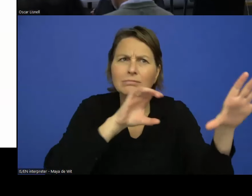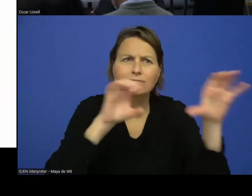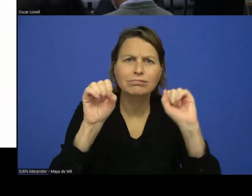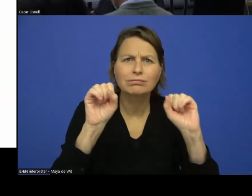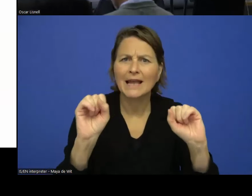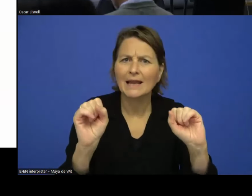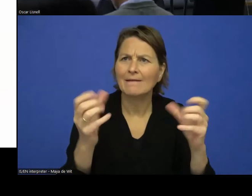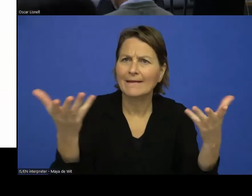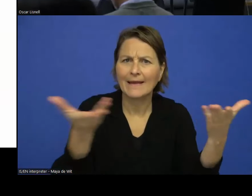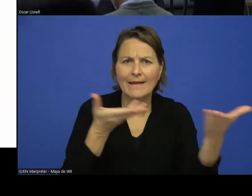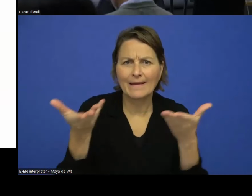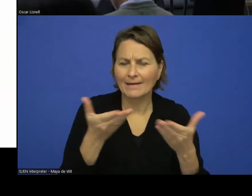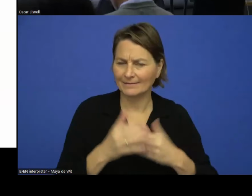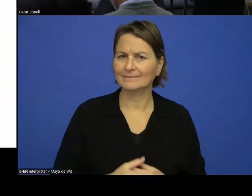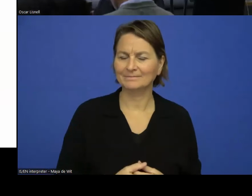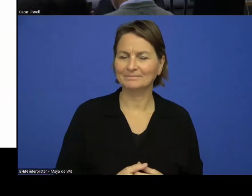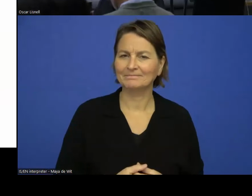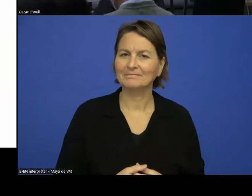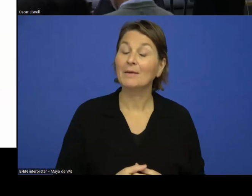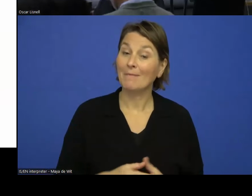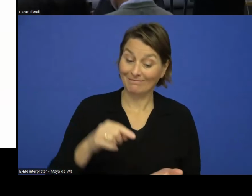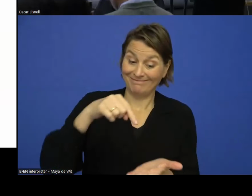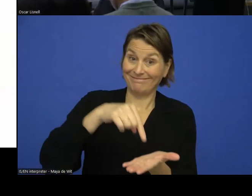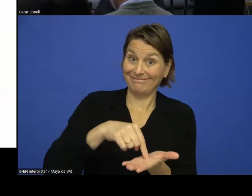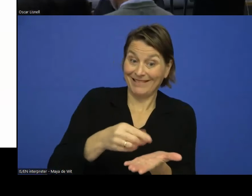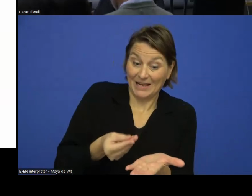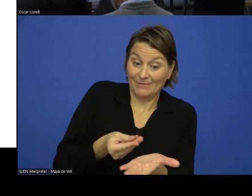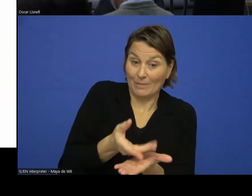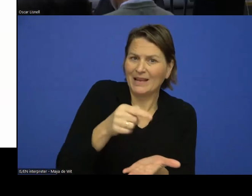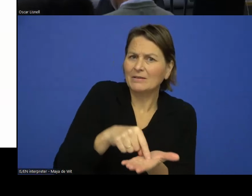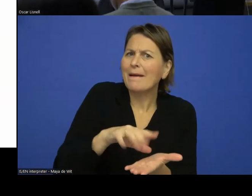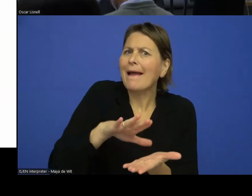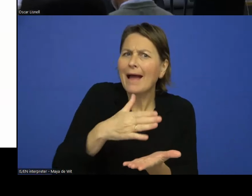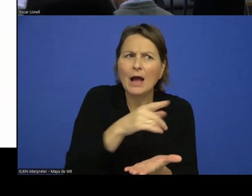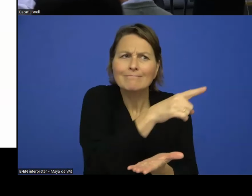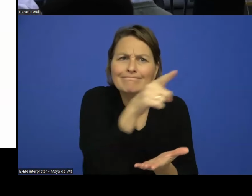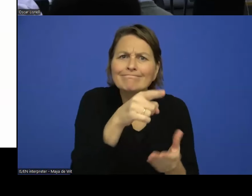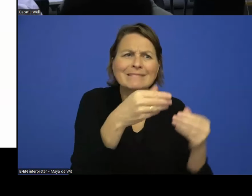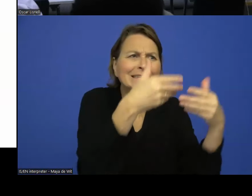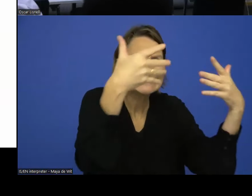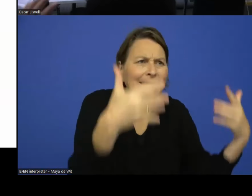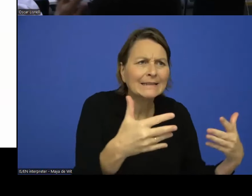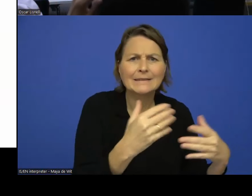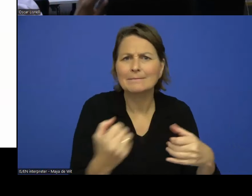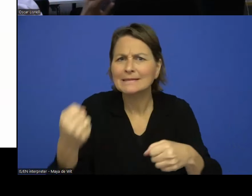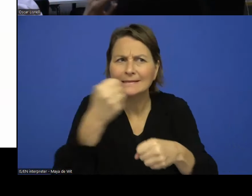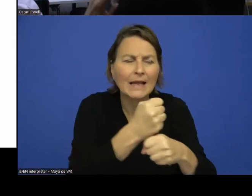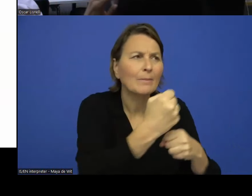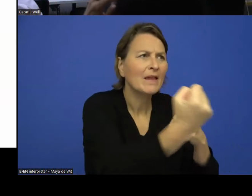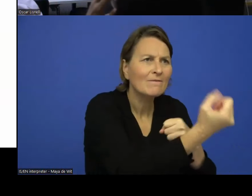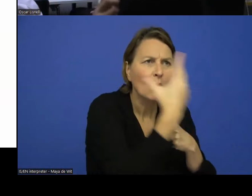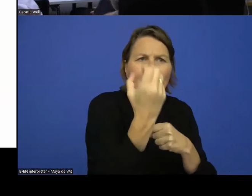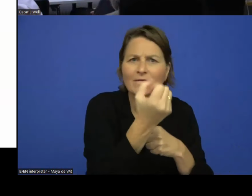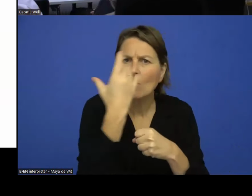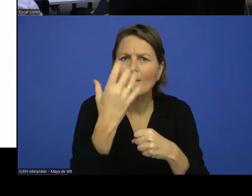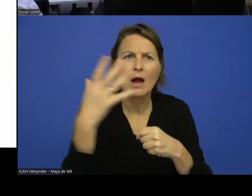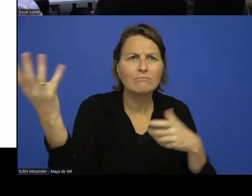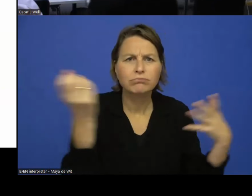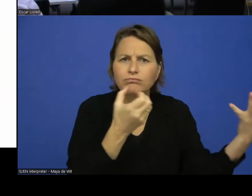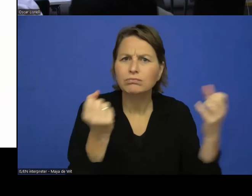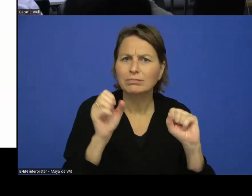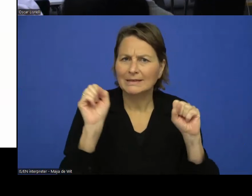both the actual information, but the systems that convey them, infrastructure, and cultural